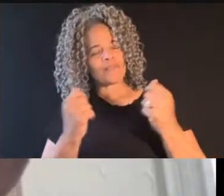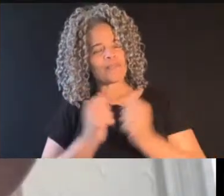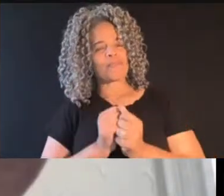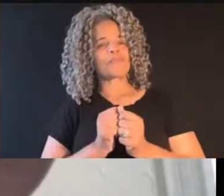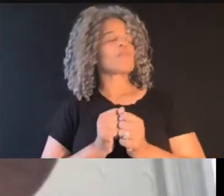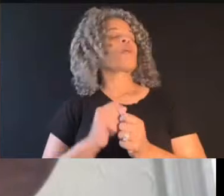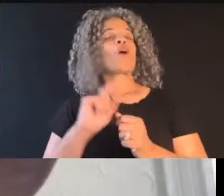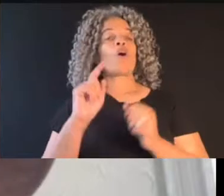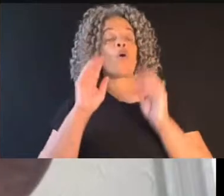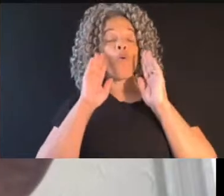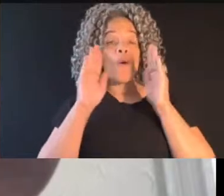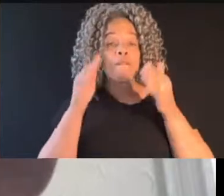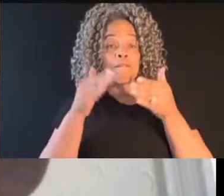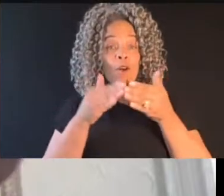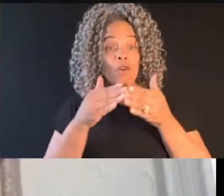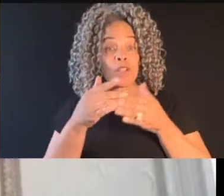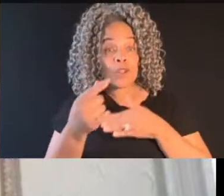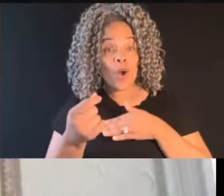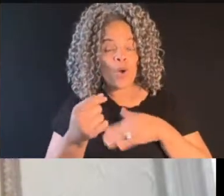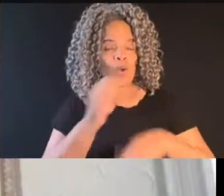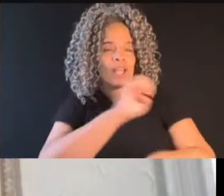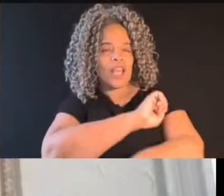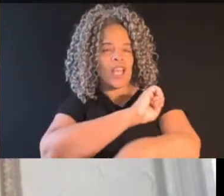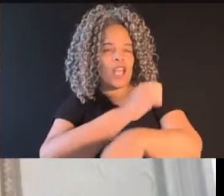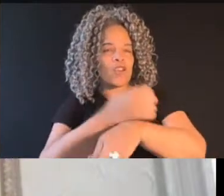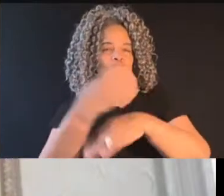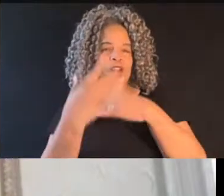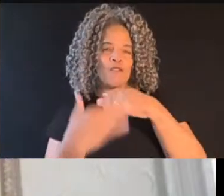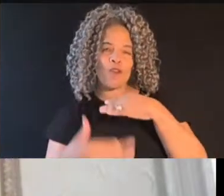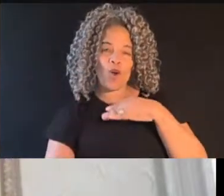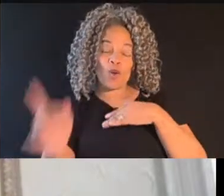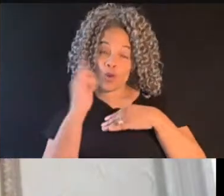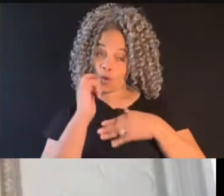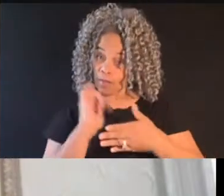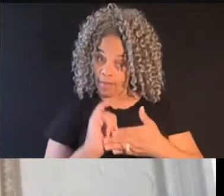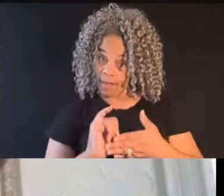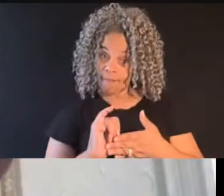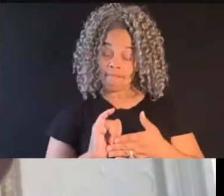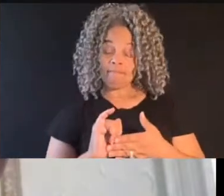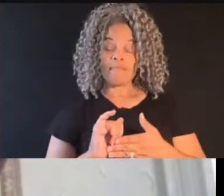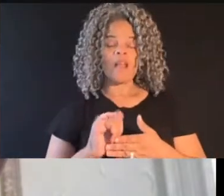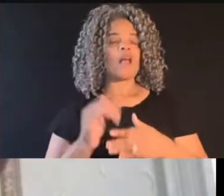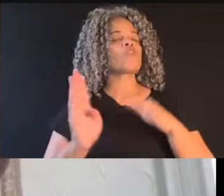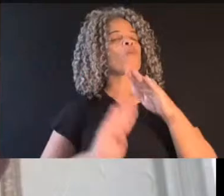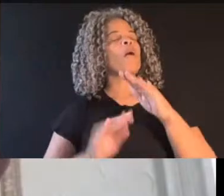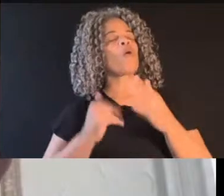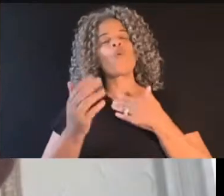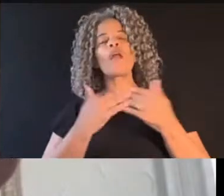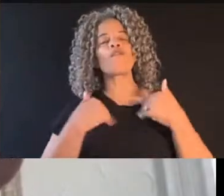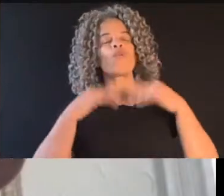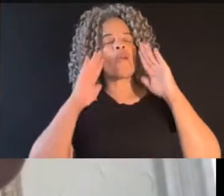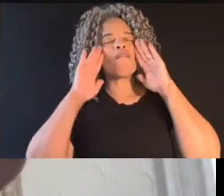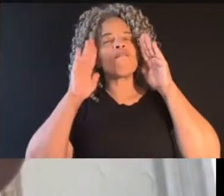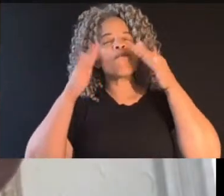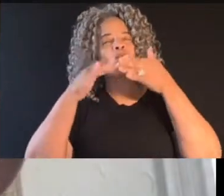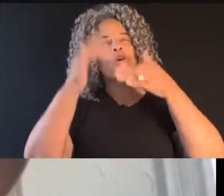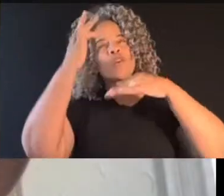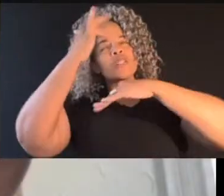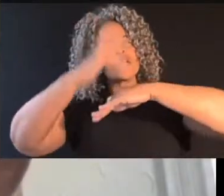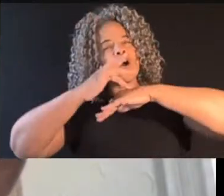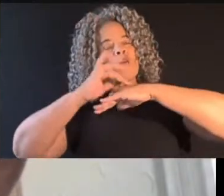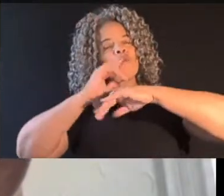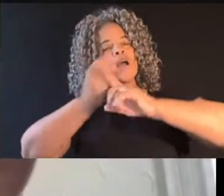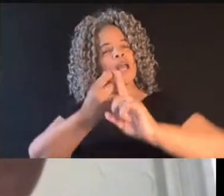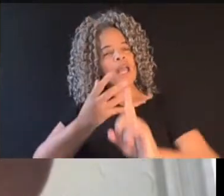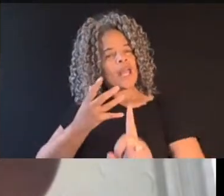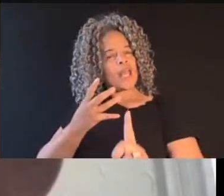Where focus goes, energy flows. How many of y'all have heard that? And so basically whatever we focus on is going to expand. So let's